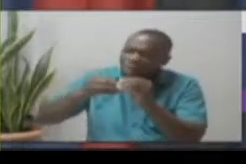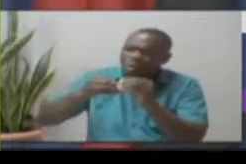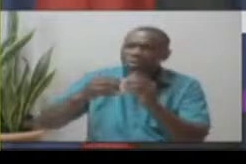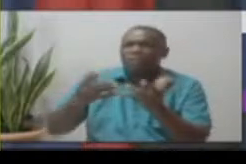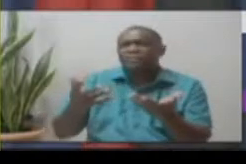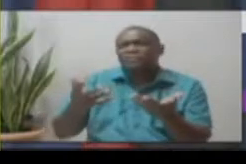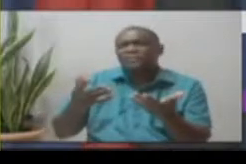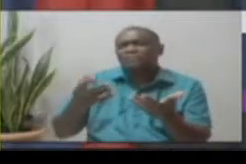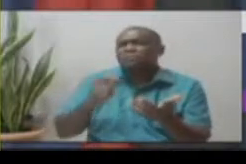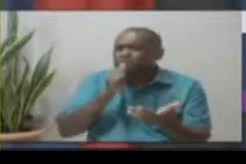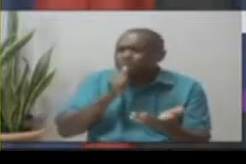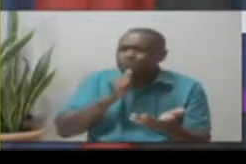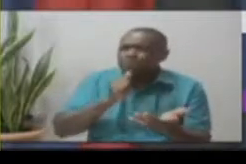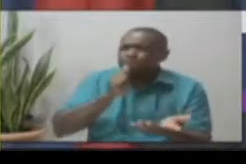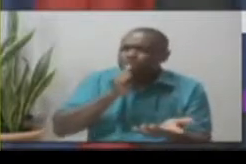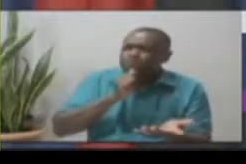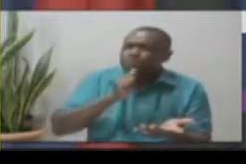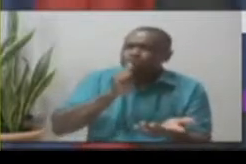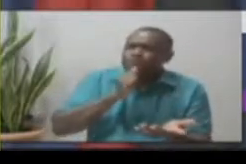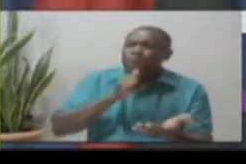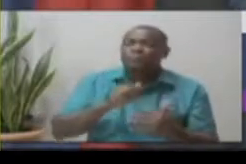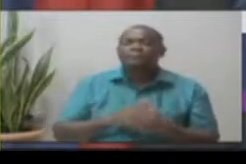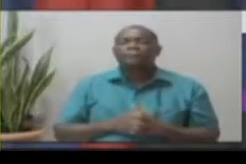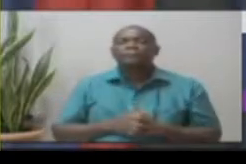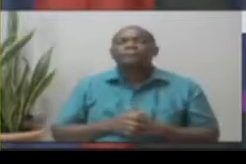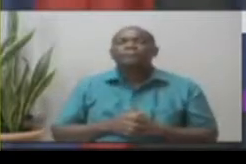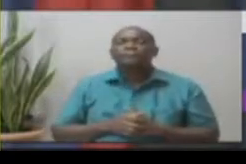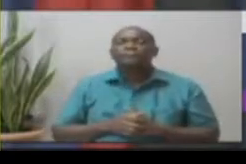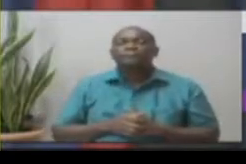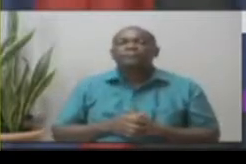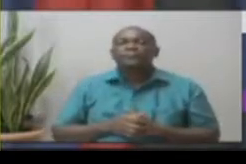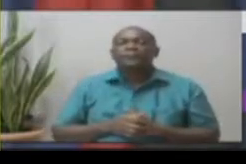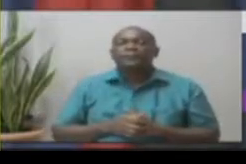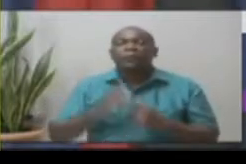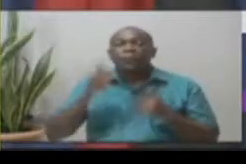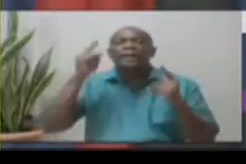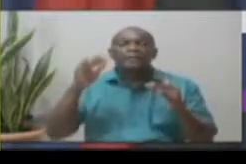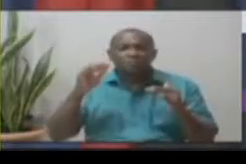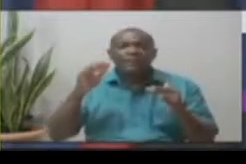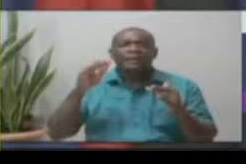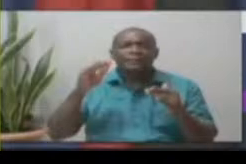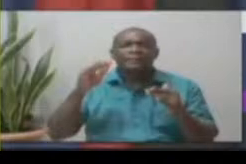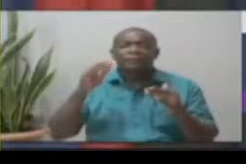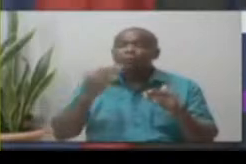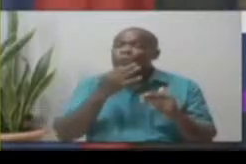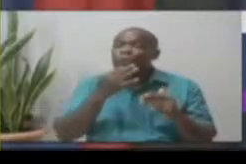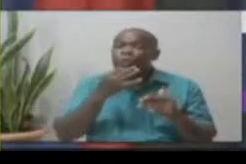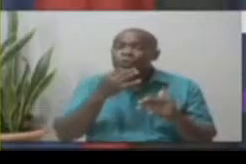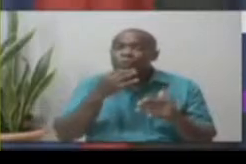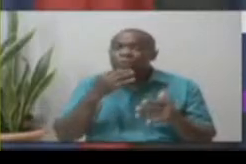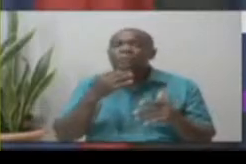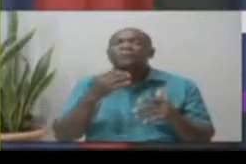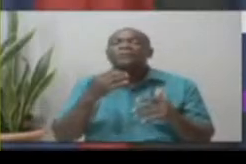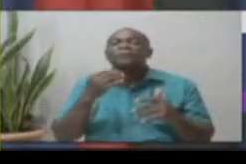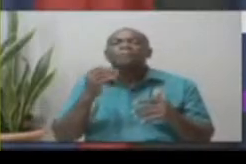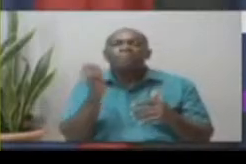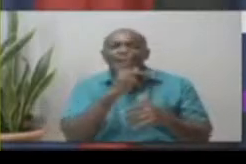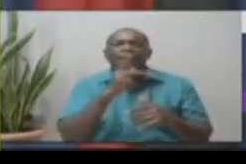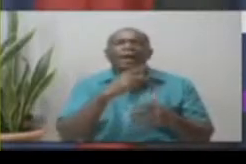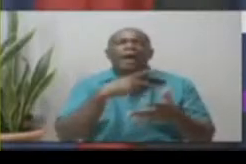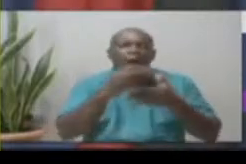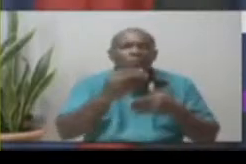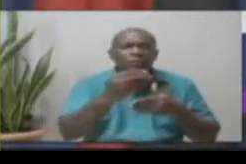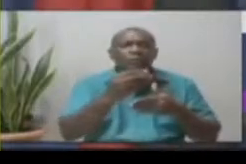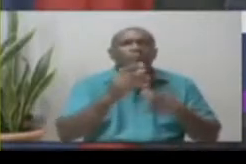expect to come out of it and not be exposed to a too fast opening up, causing a reversal. And then you